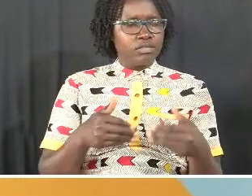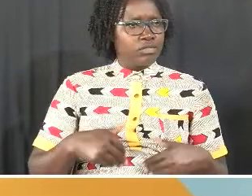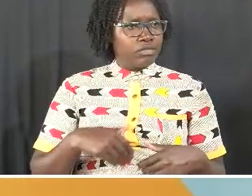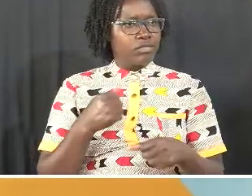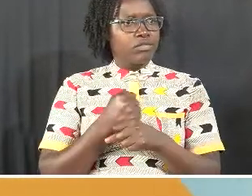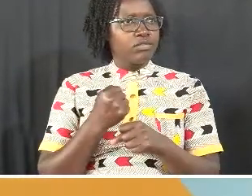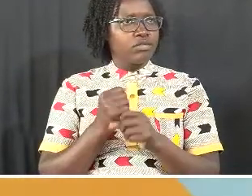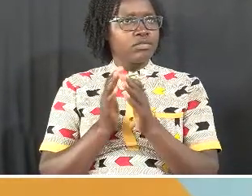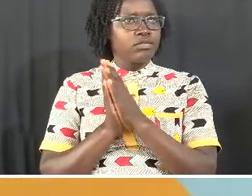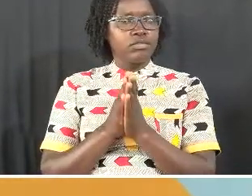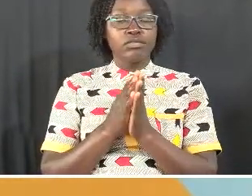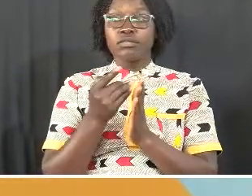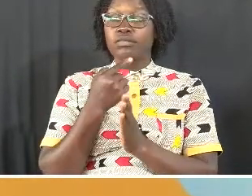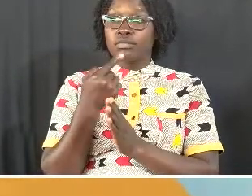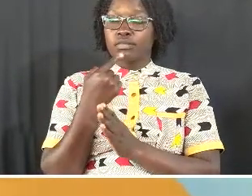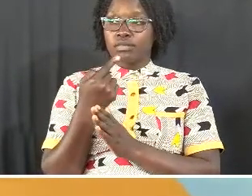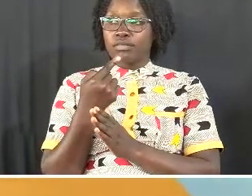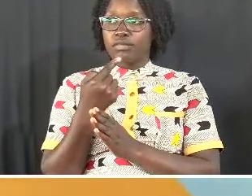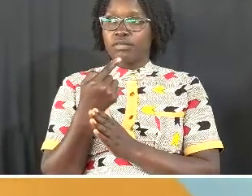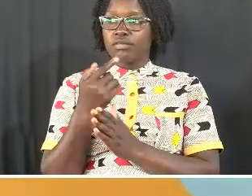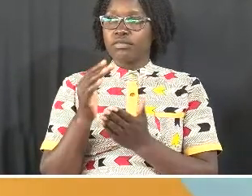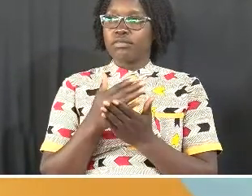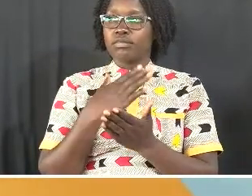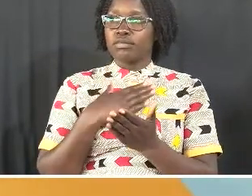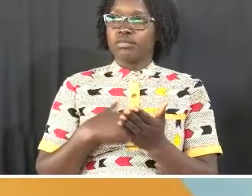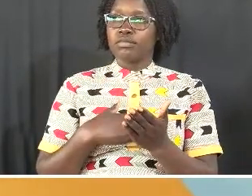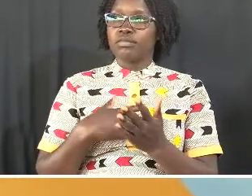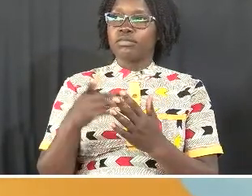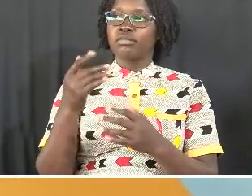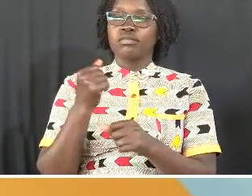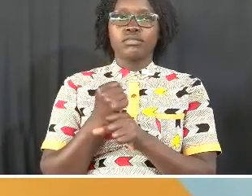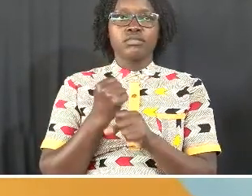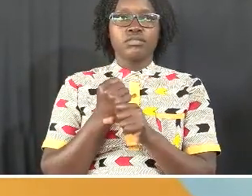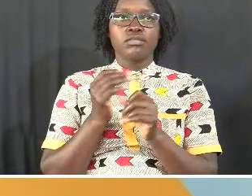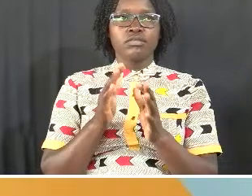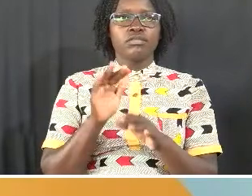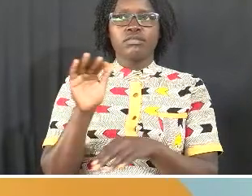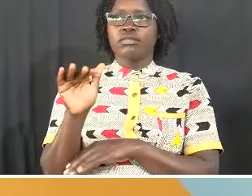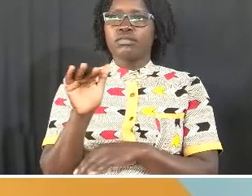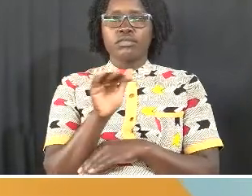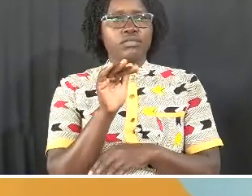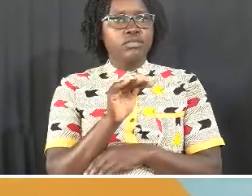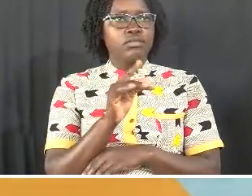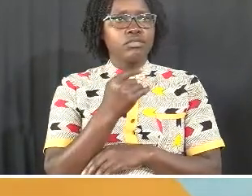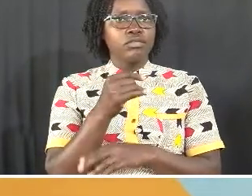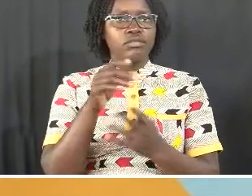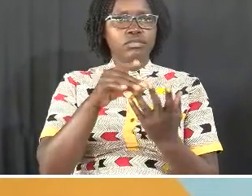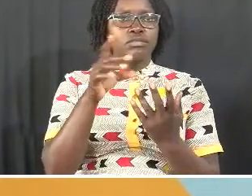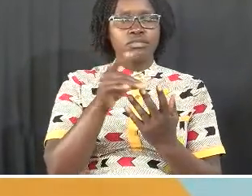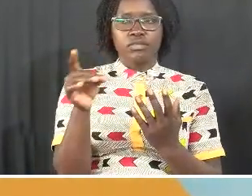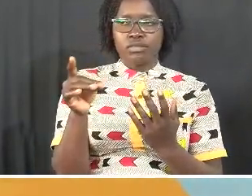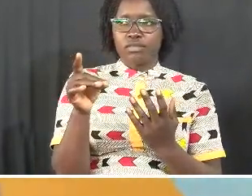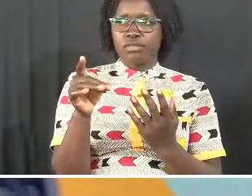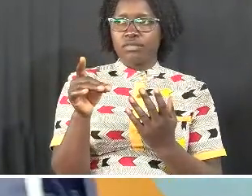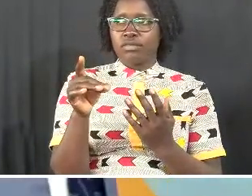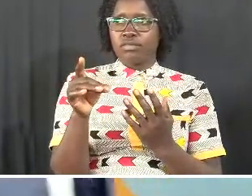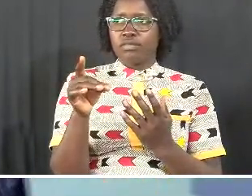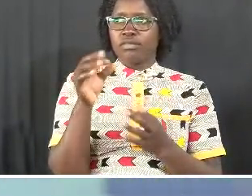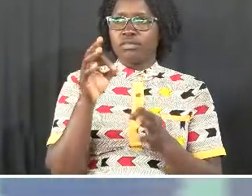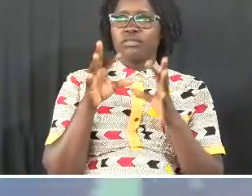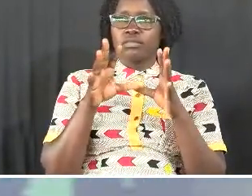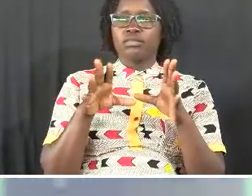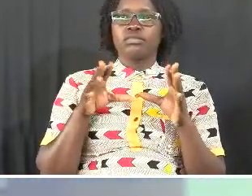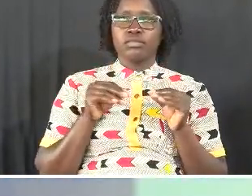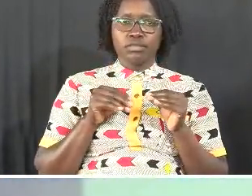There's a story that was told. Somebody went to the workers and asked them that, I want to give you a choice. If you